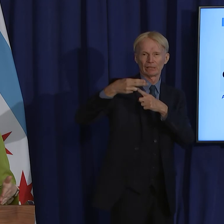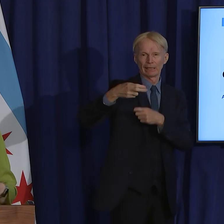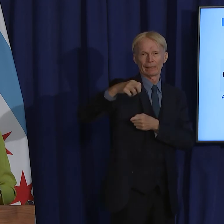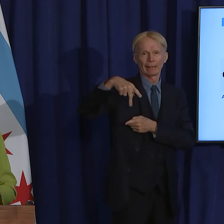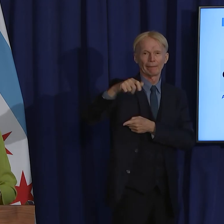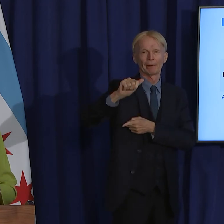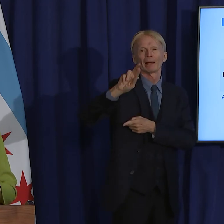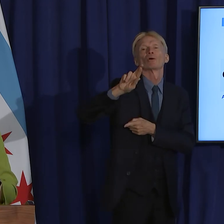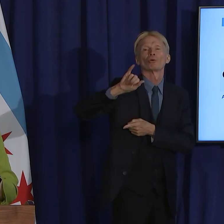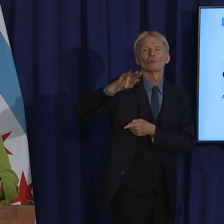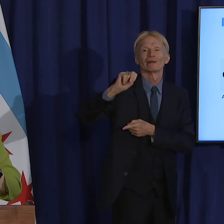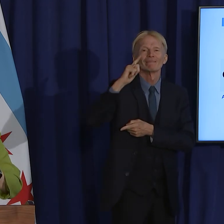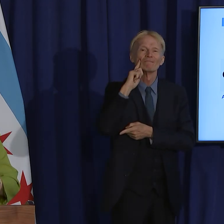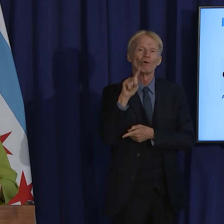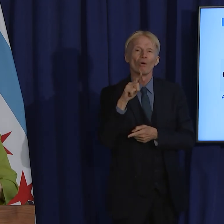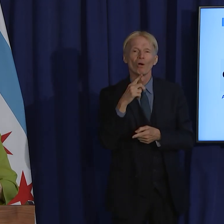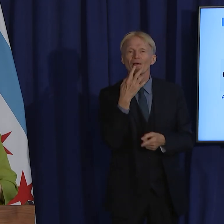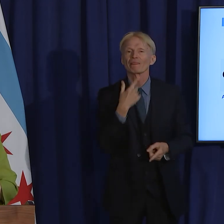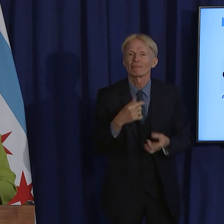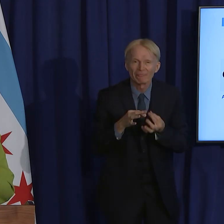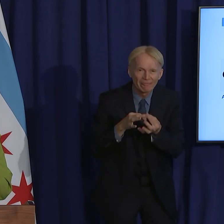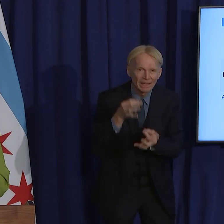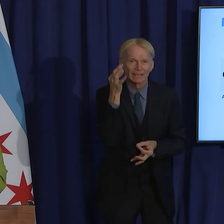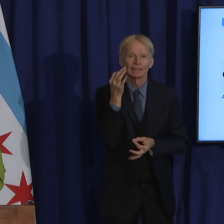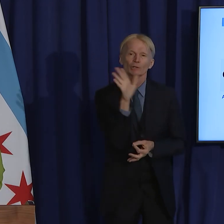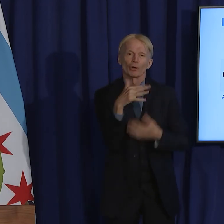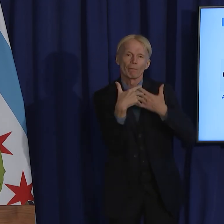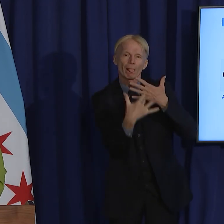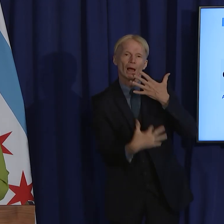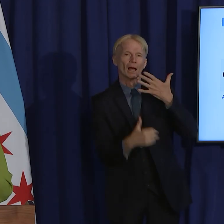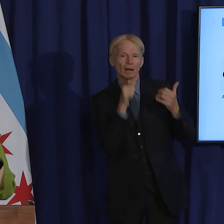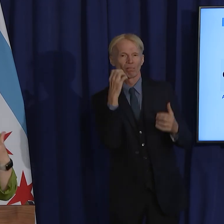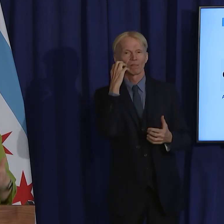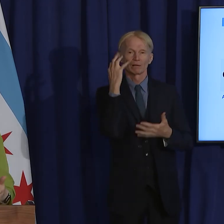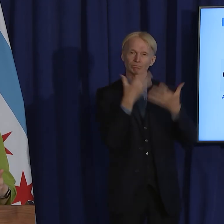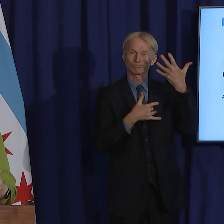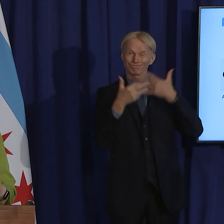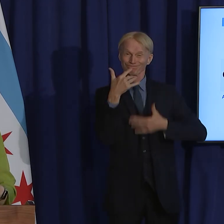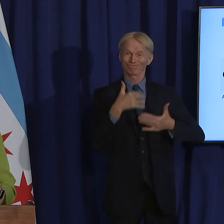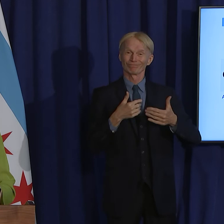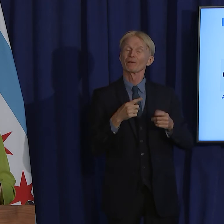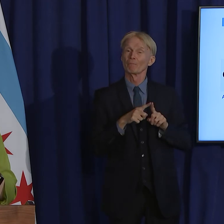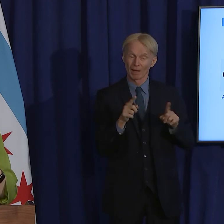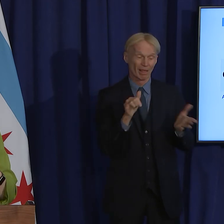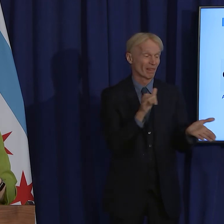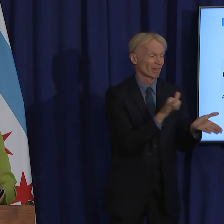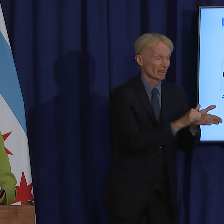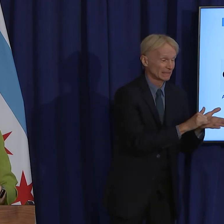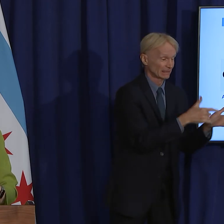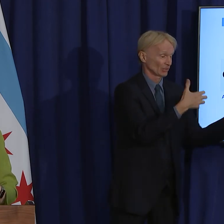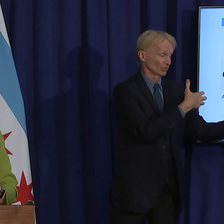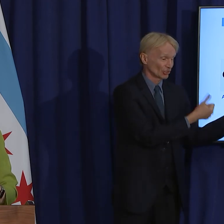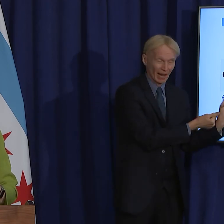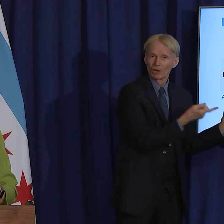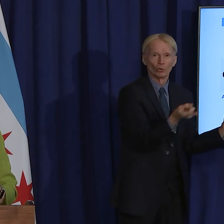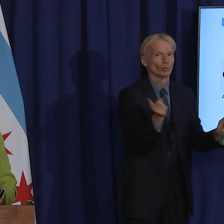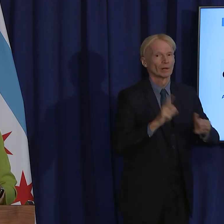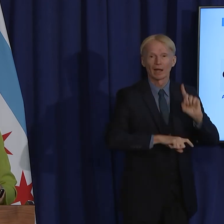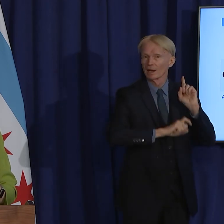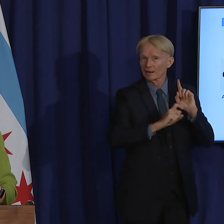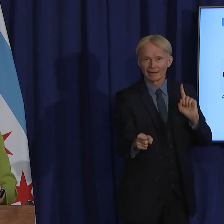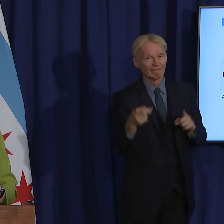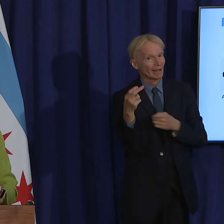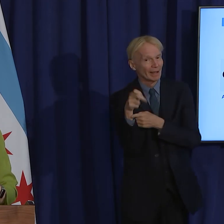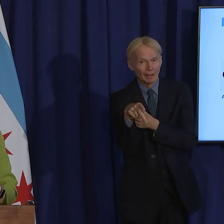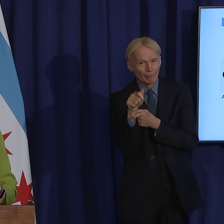helps thin the blood. And the way that this is presenting with both a blood clot and low platelets, you would not want to give heparin. You'd